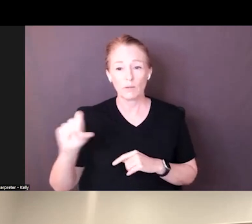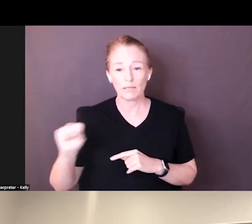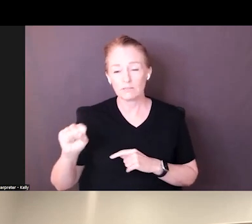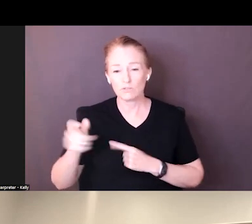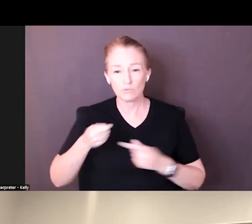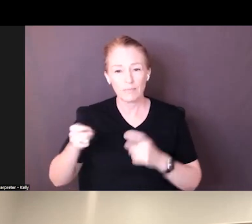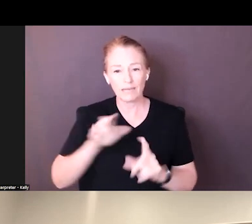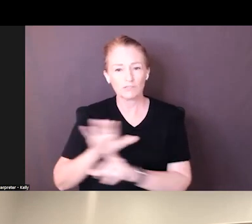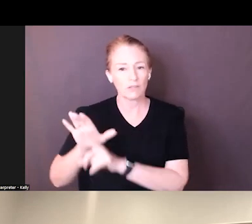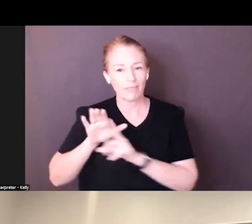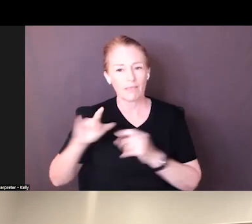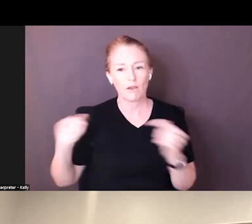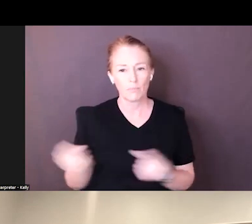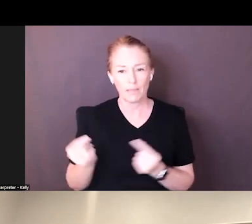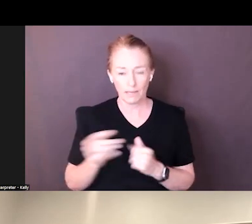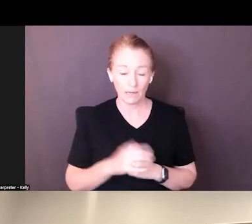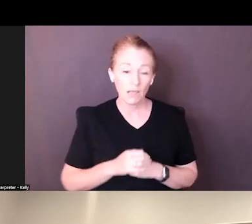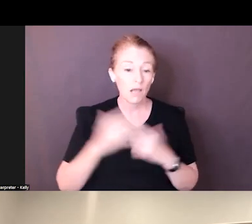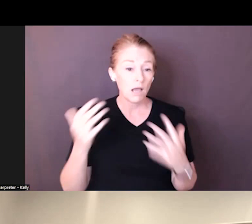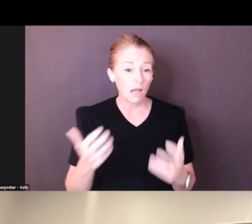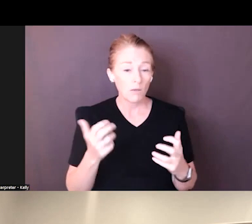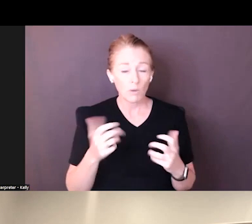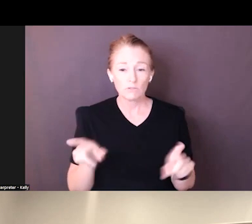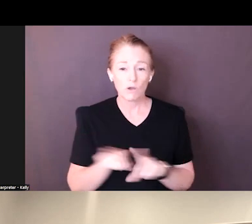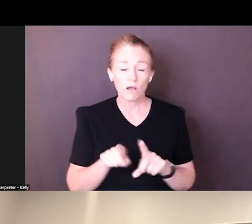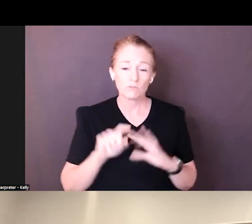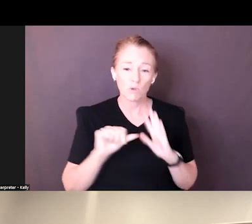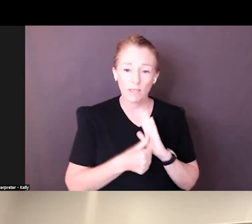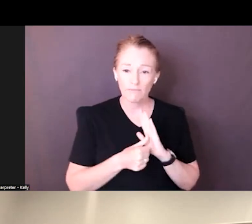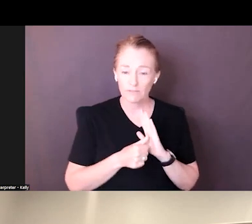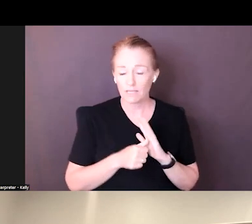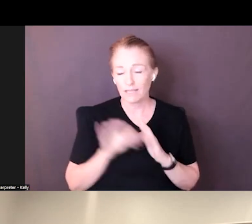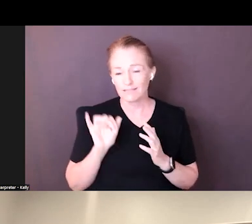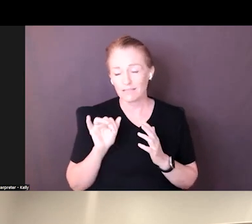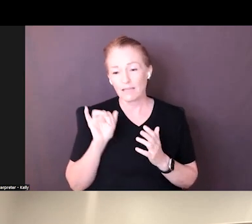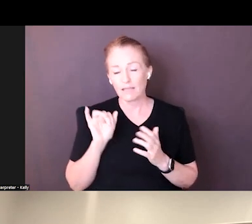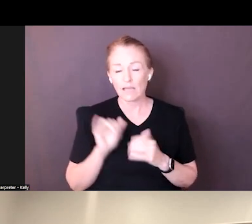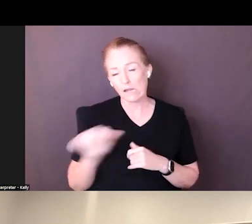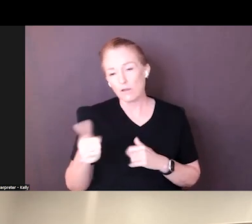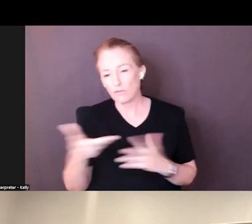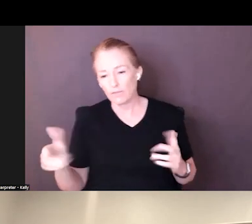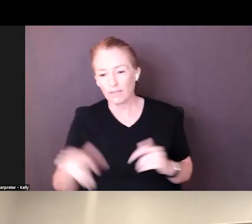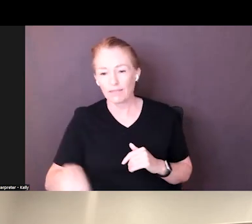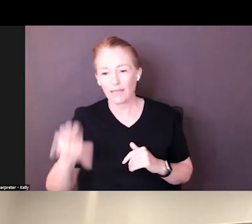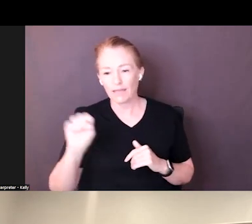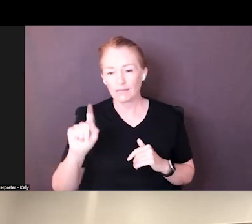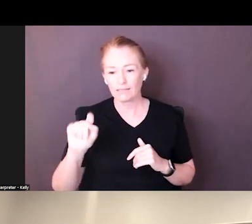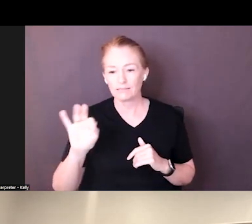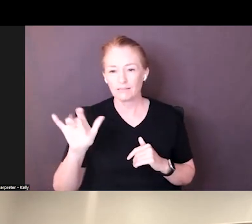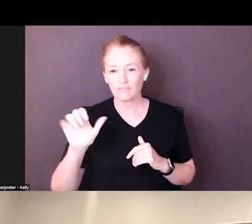And I just want to end by underscoring the other thing that Stefan mentioned, which is, it would be wonderful to have crisis